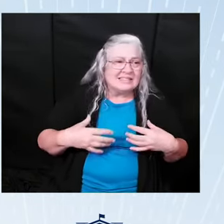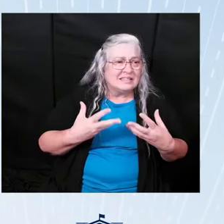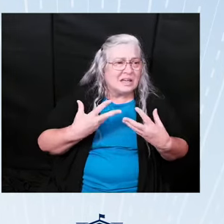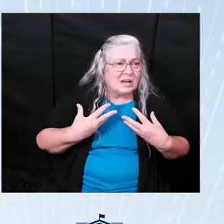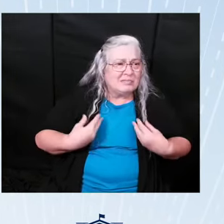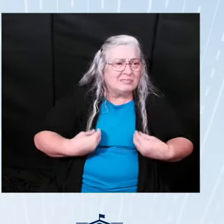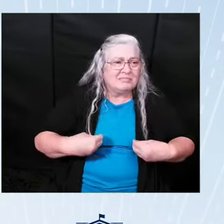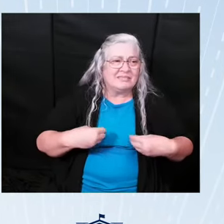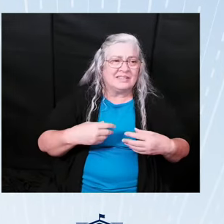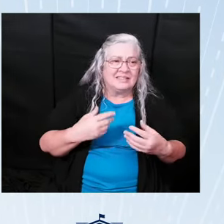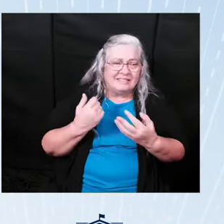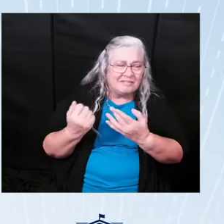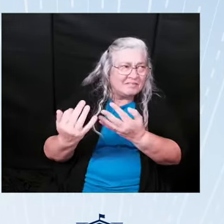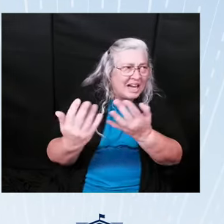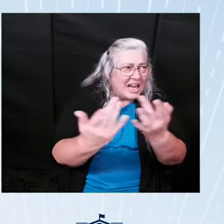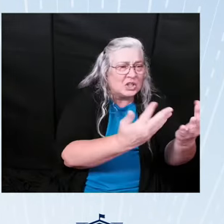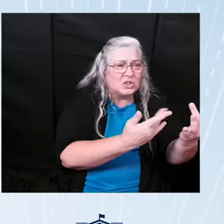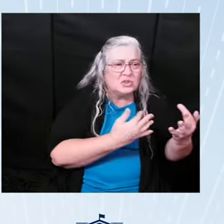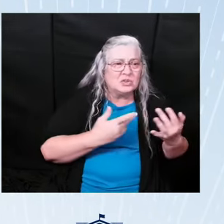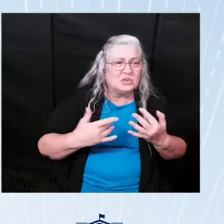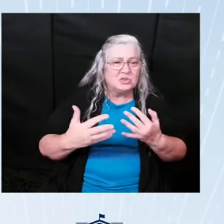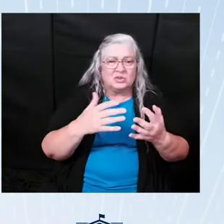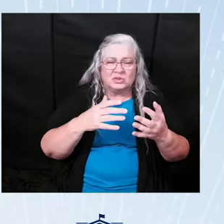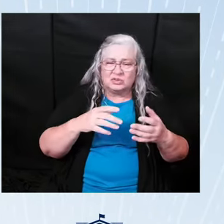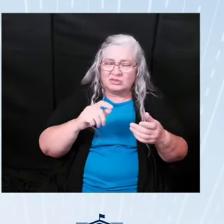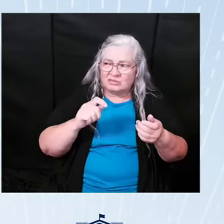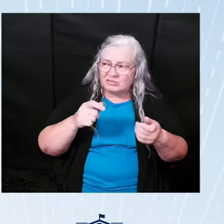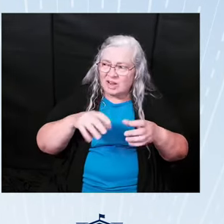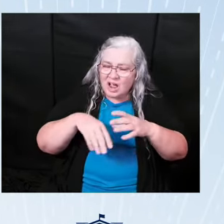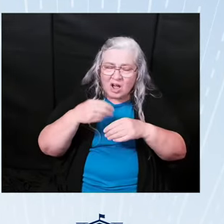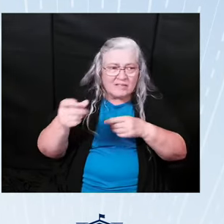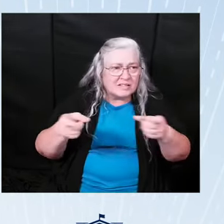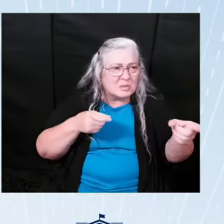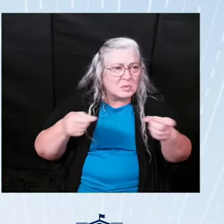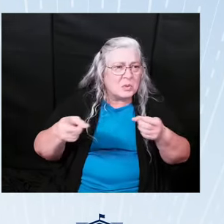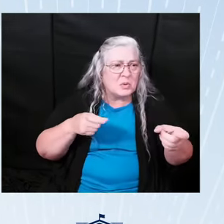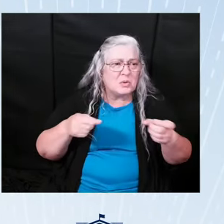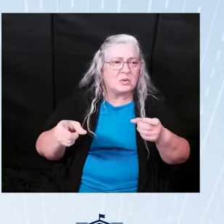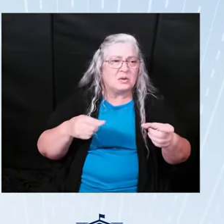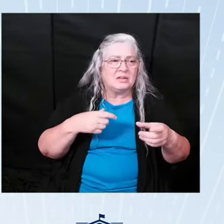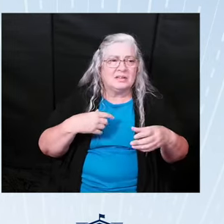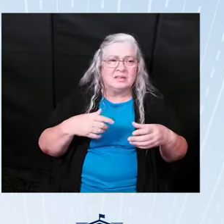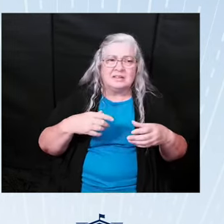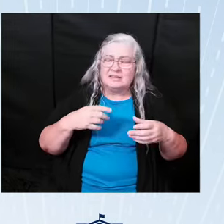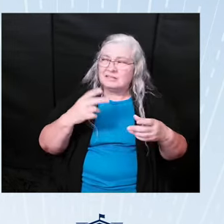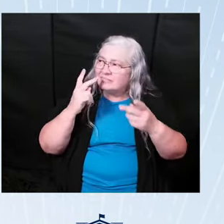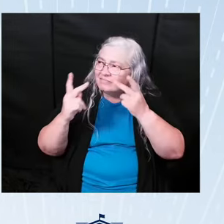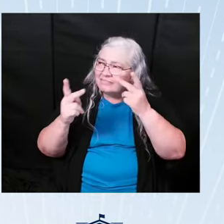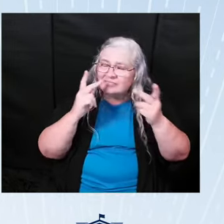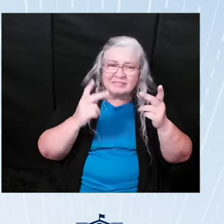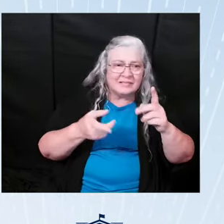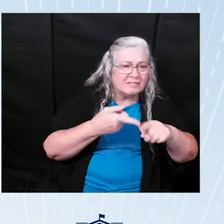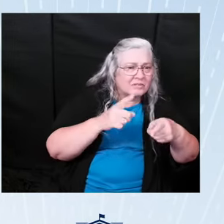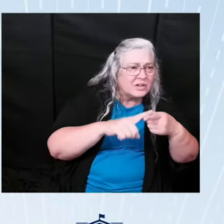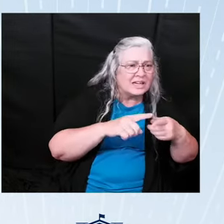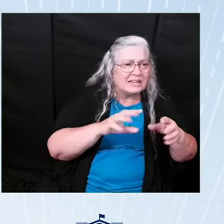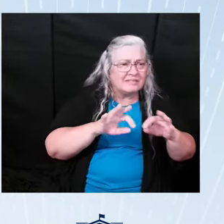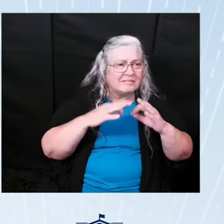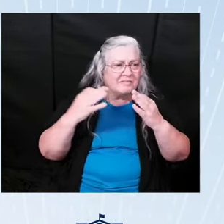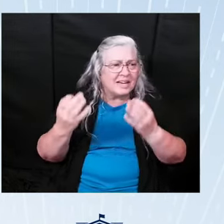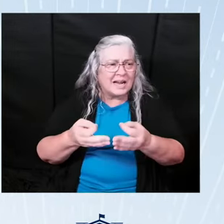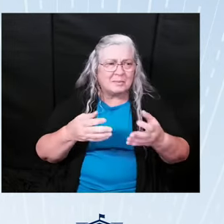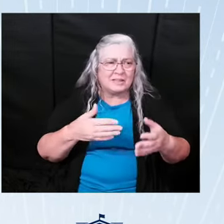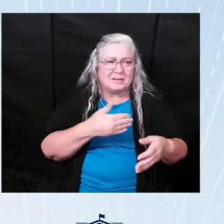away by floods that are unprecedented by every measure. We've seen our coastlines become greater vectors